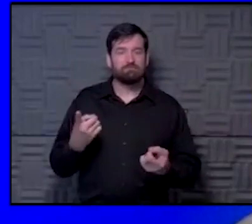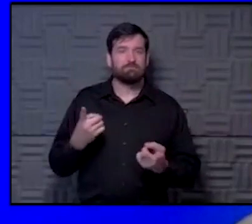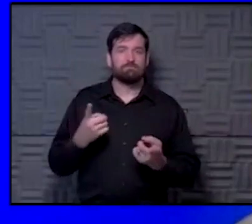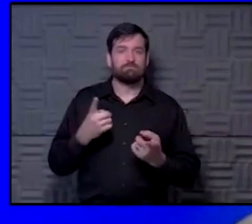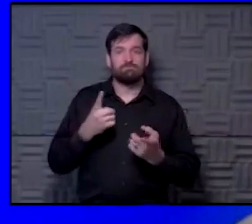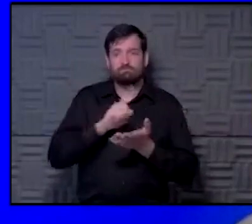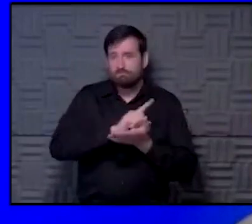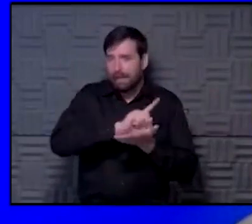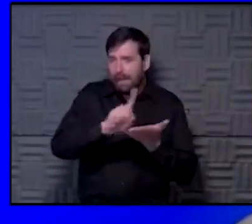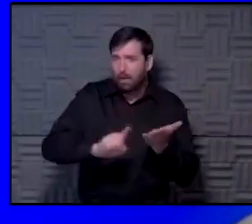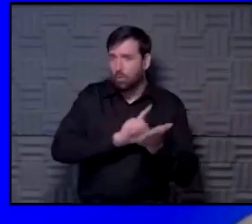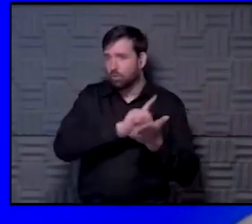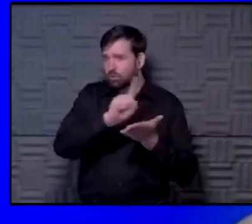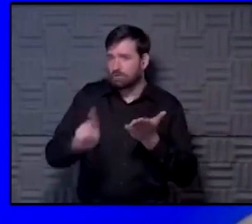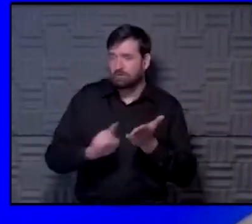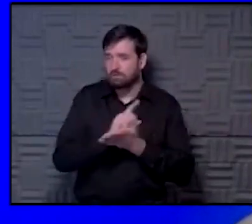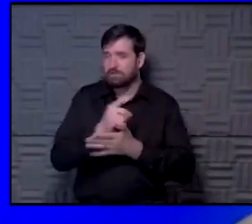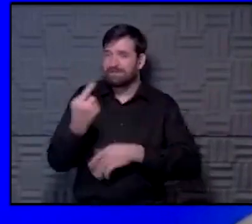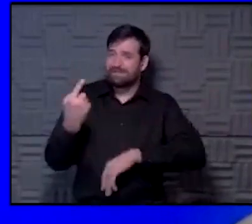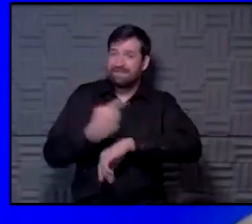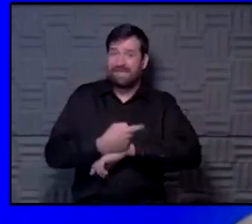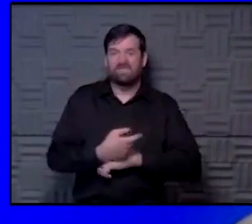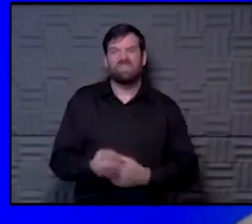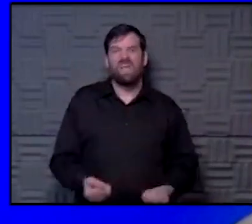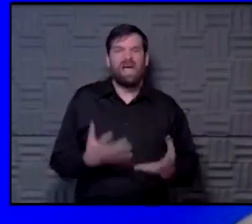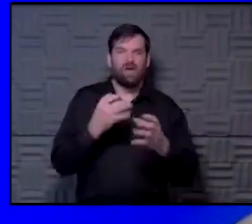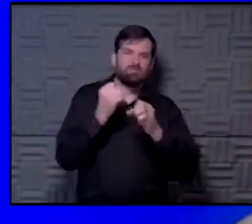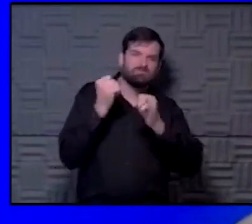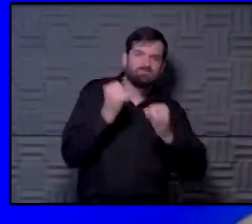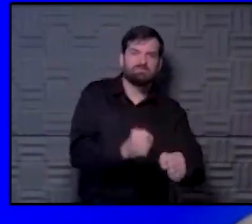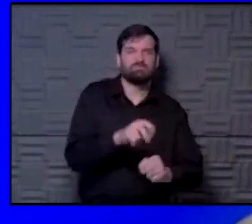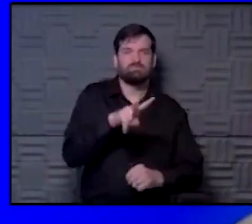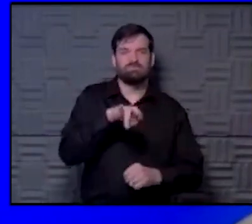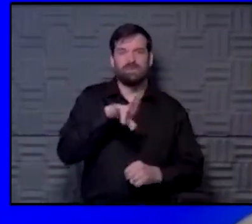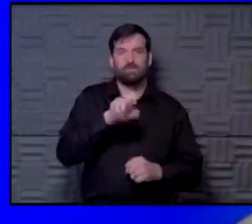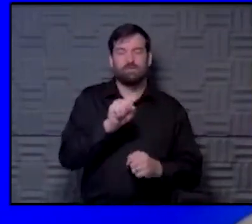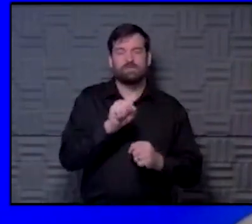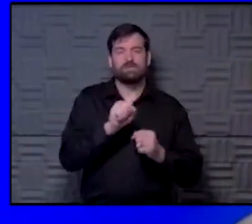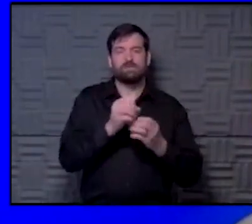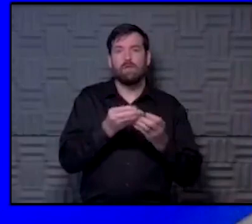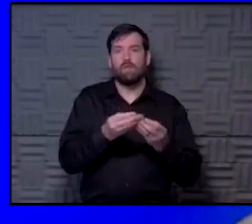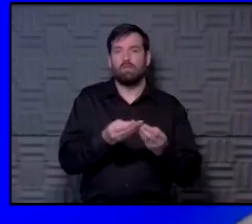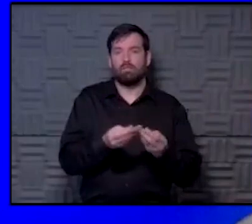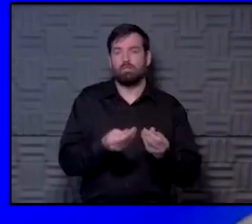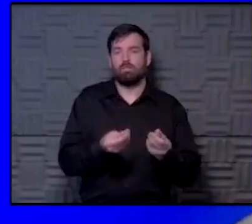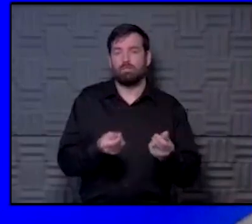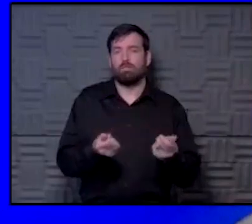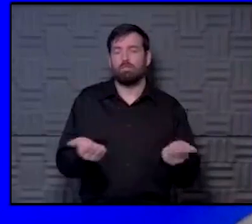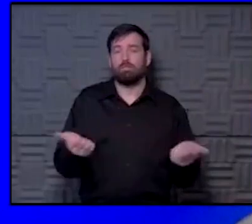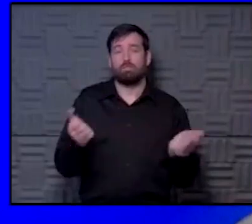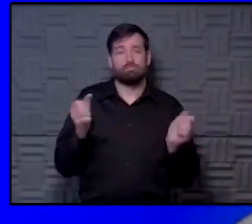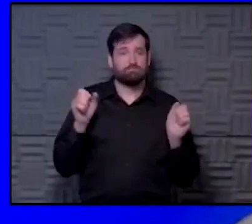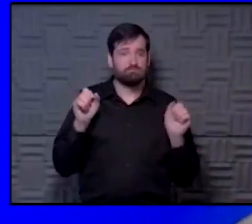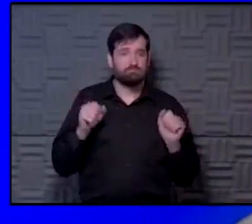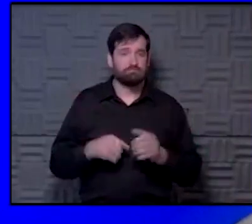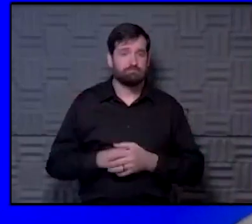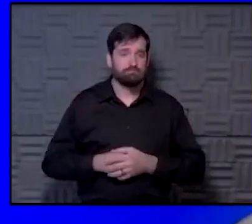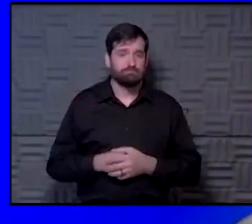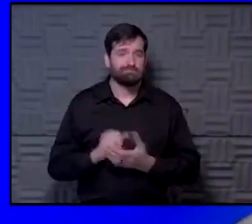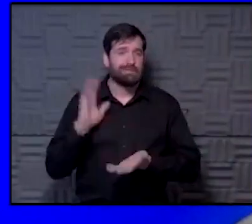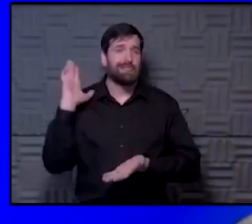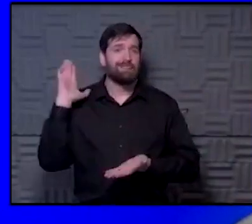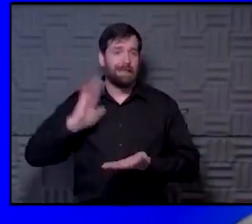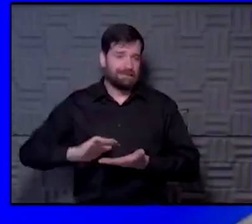hours to days, the concentration of those viruses that can still replicate and infect you is probably